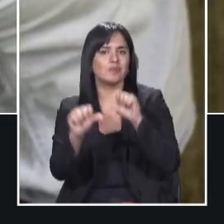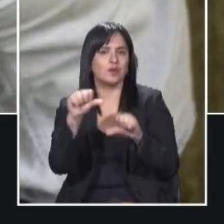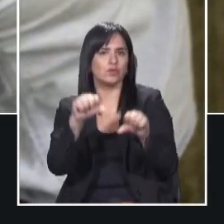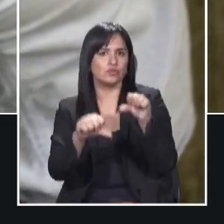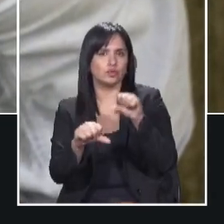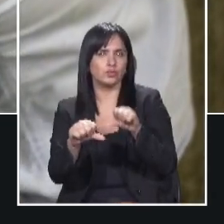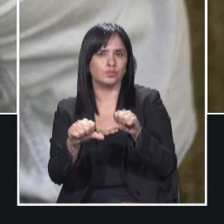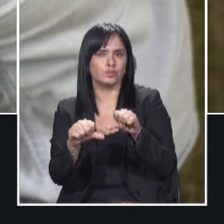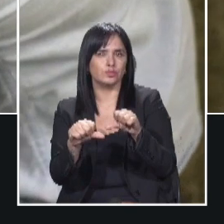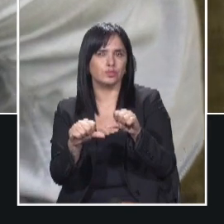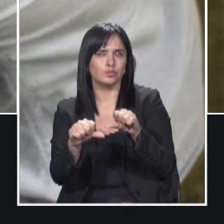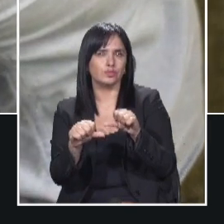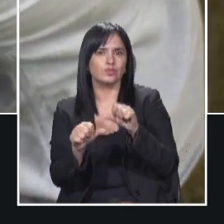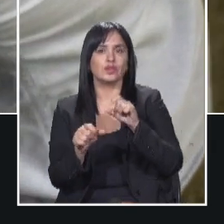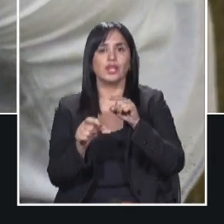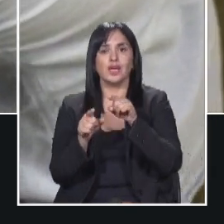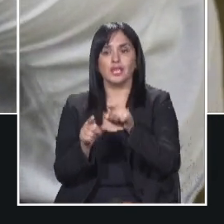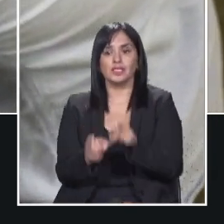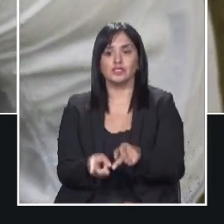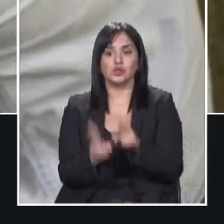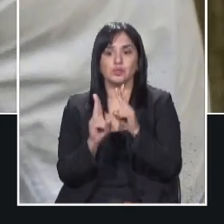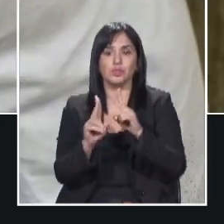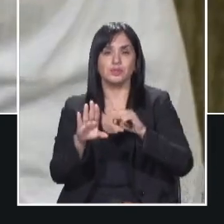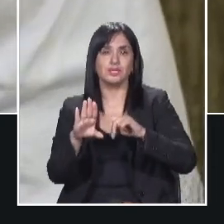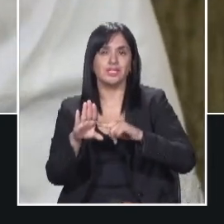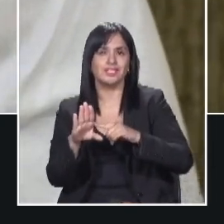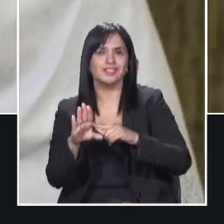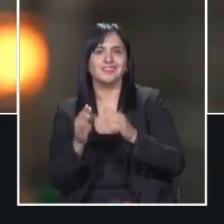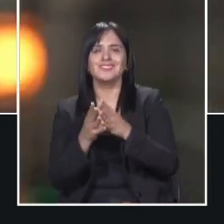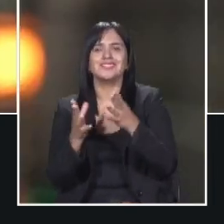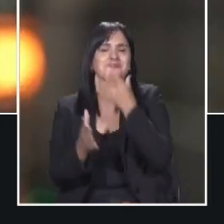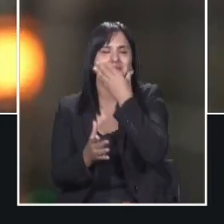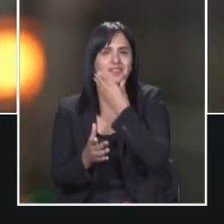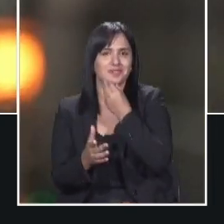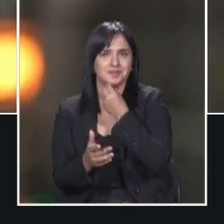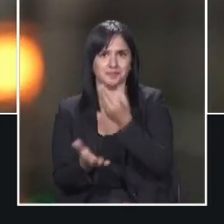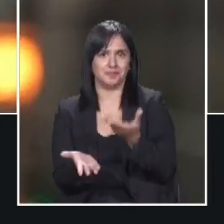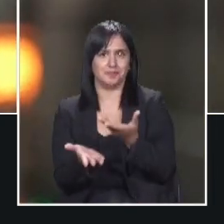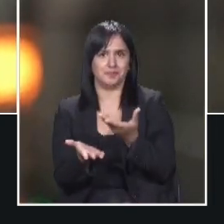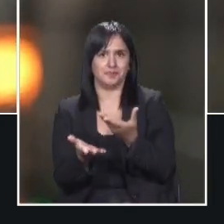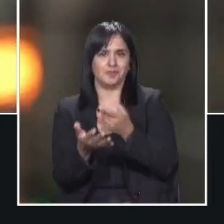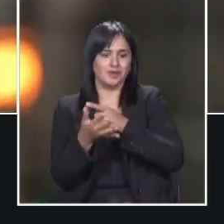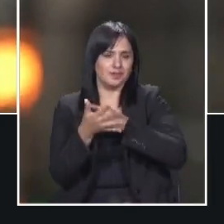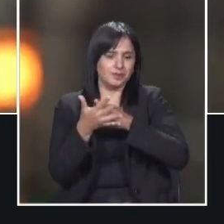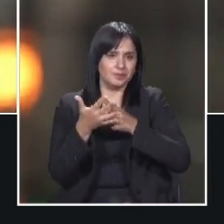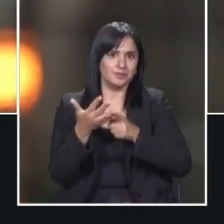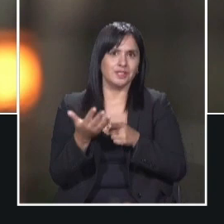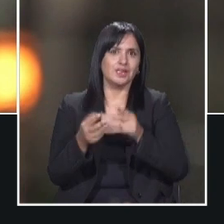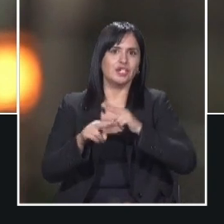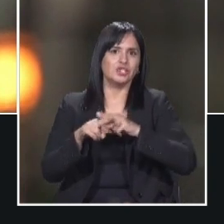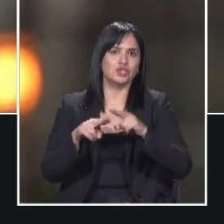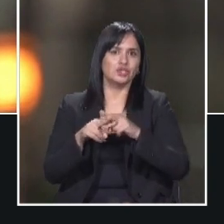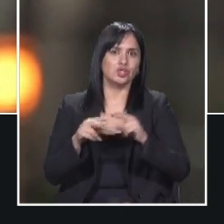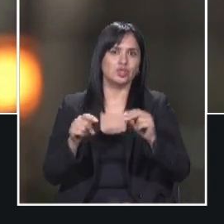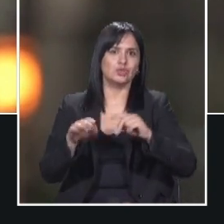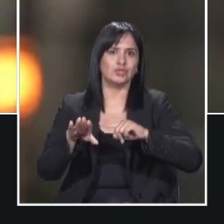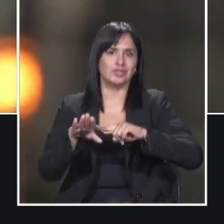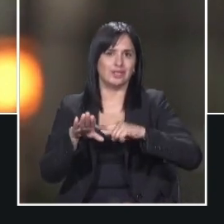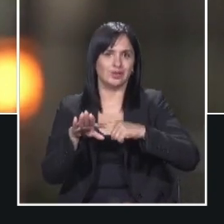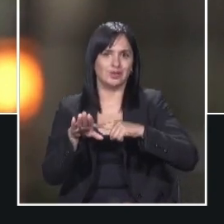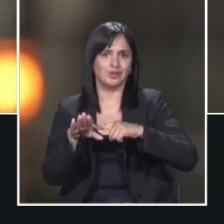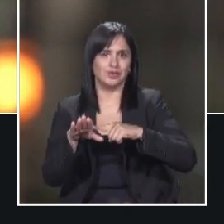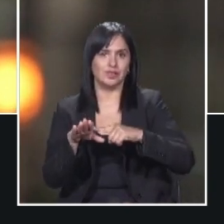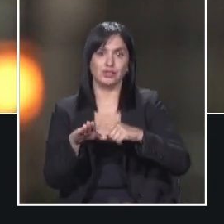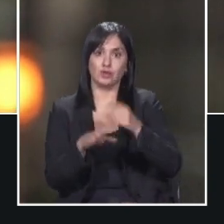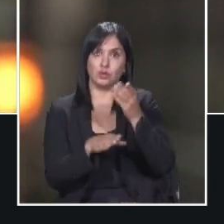so beautiful and versatile. It's a multi-solution technology. So you are screening explosives, you're